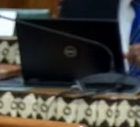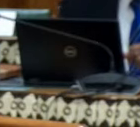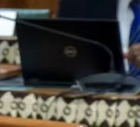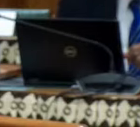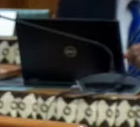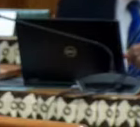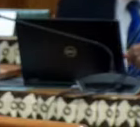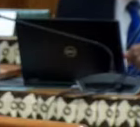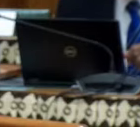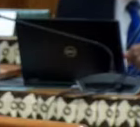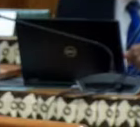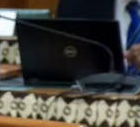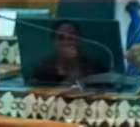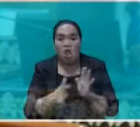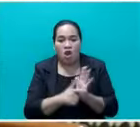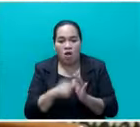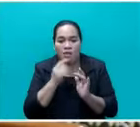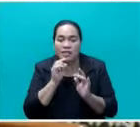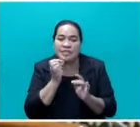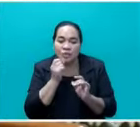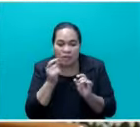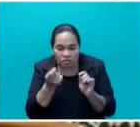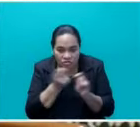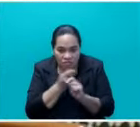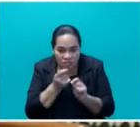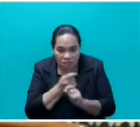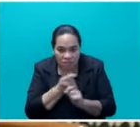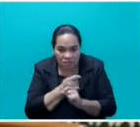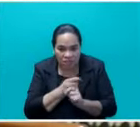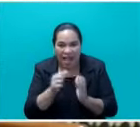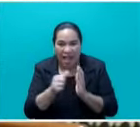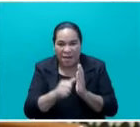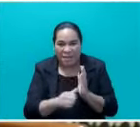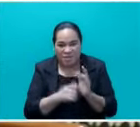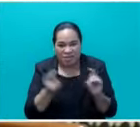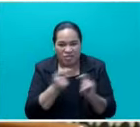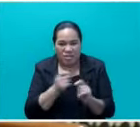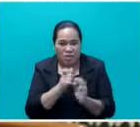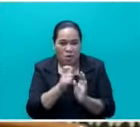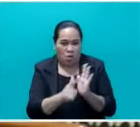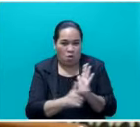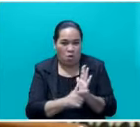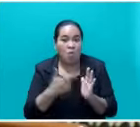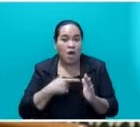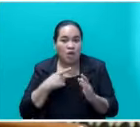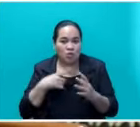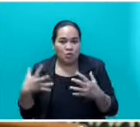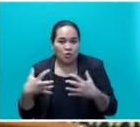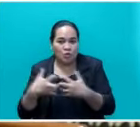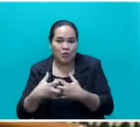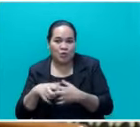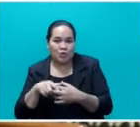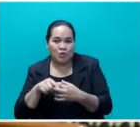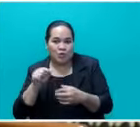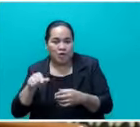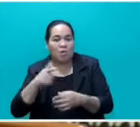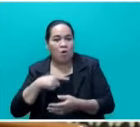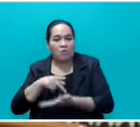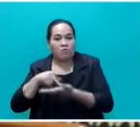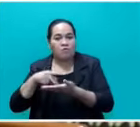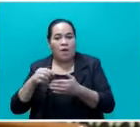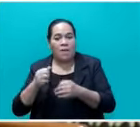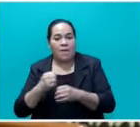have been tweaked, changed, or major amendments made to them. Why? Because there were impositions